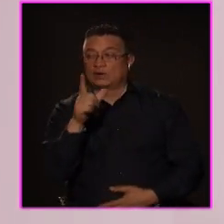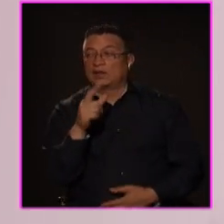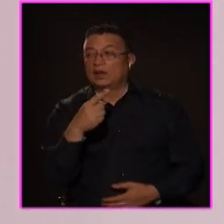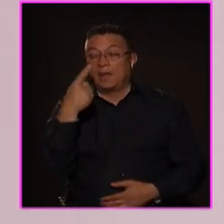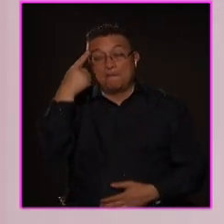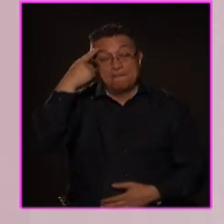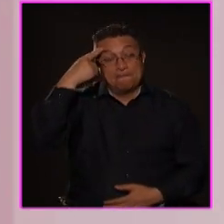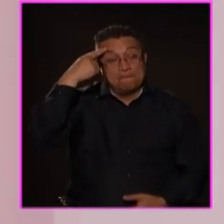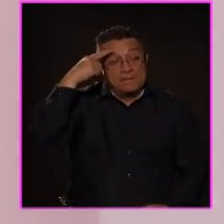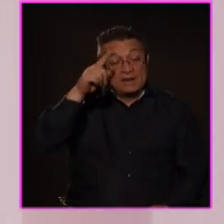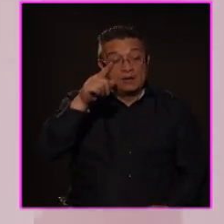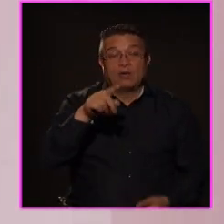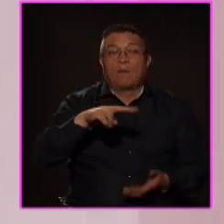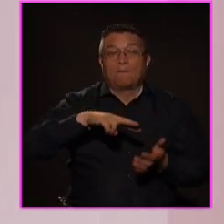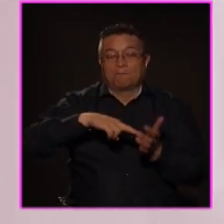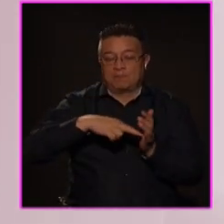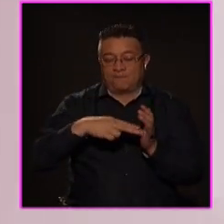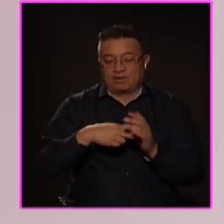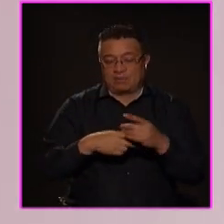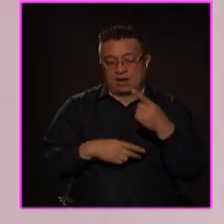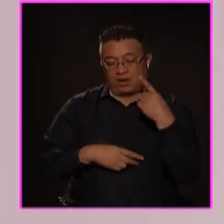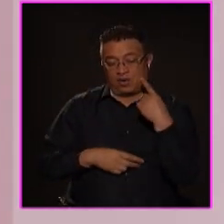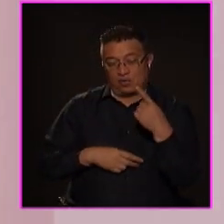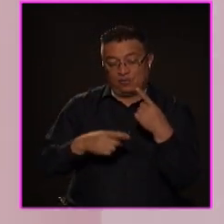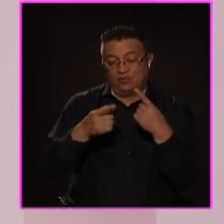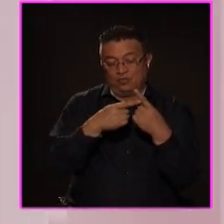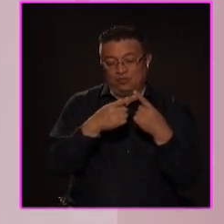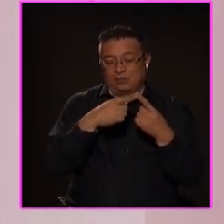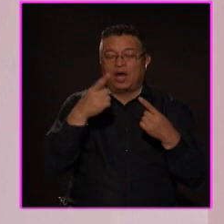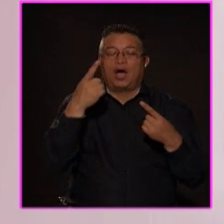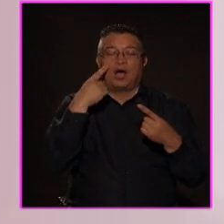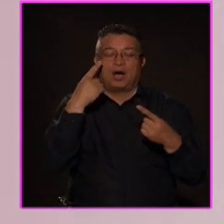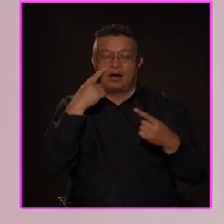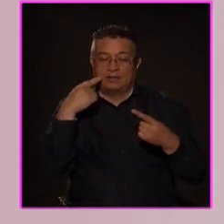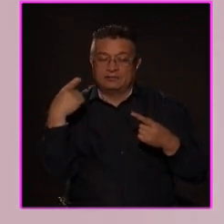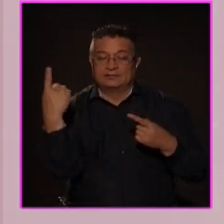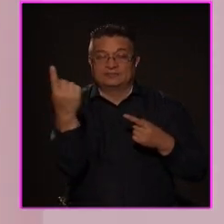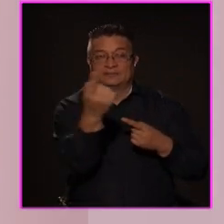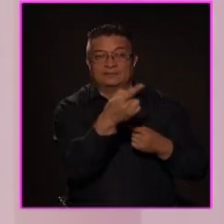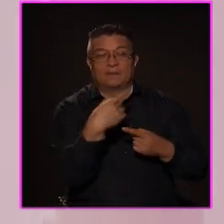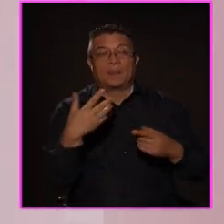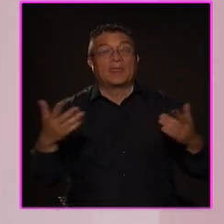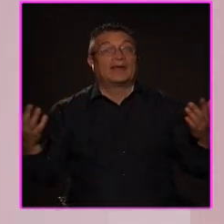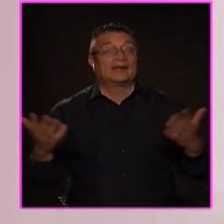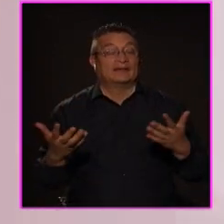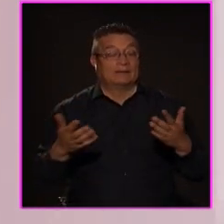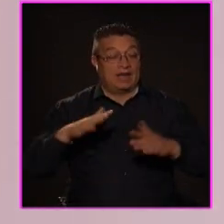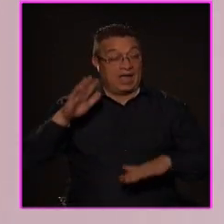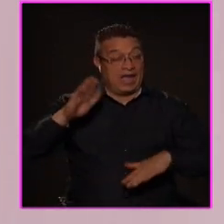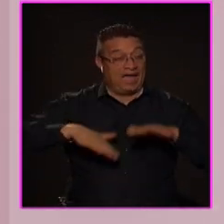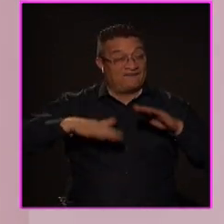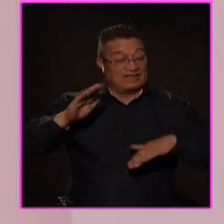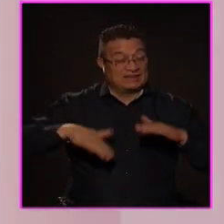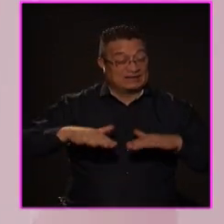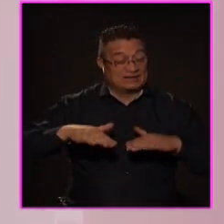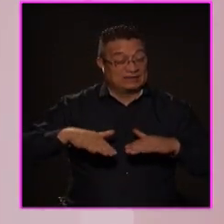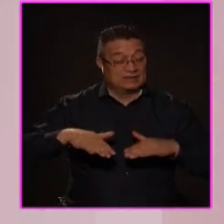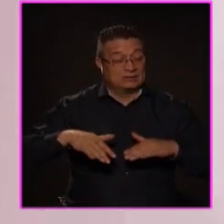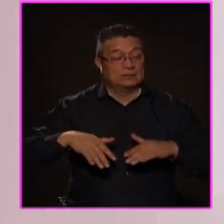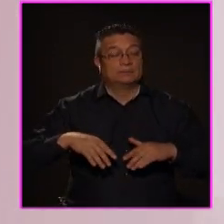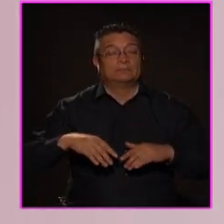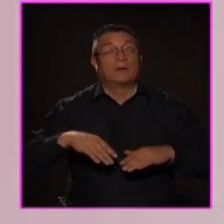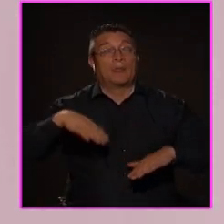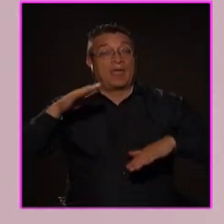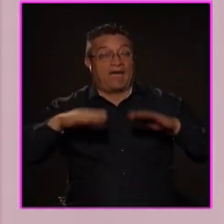one problem that is well known now is that sometimes it's hard to face